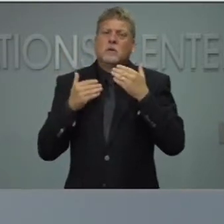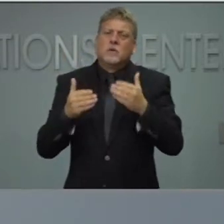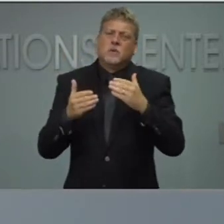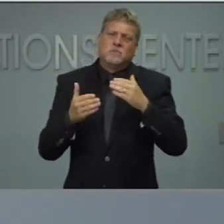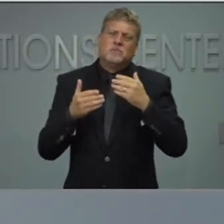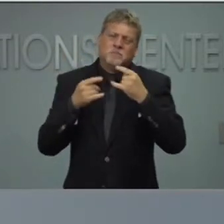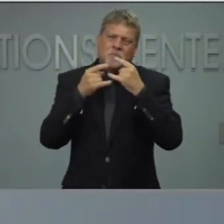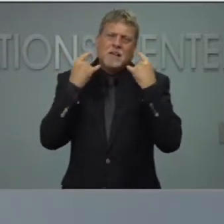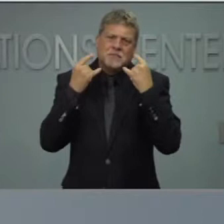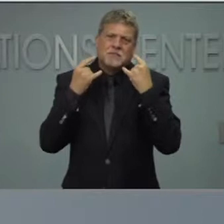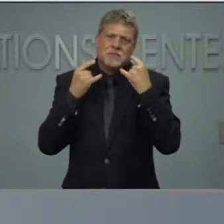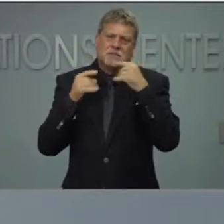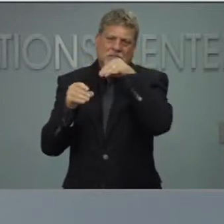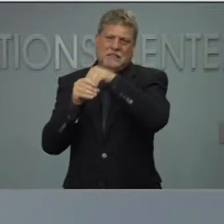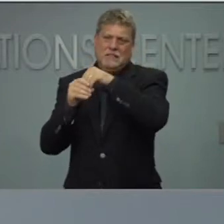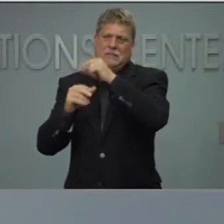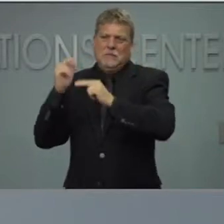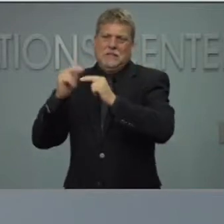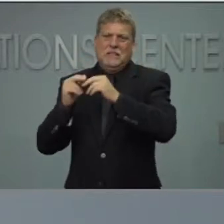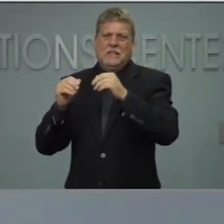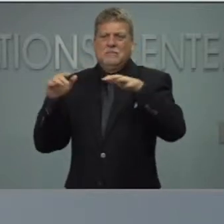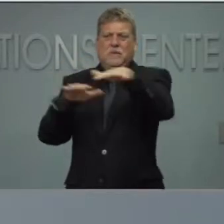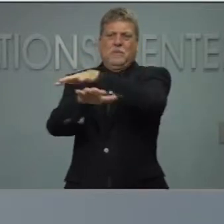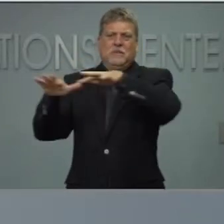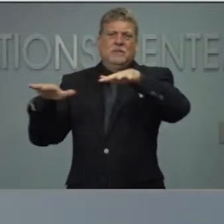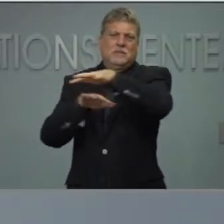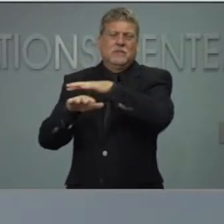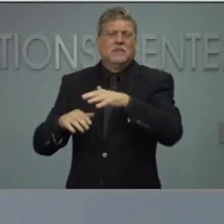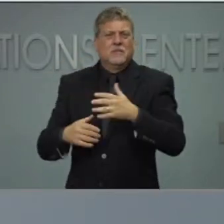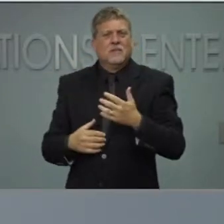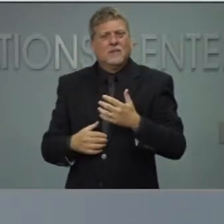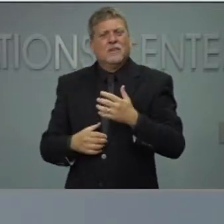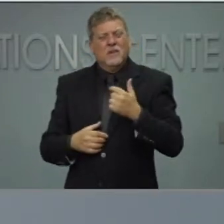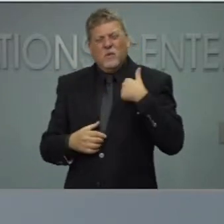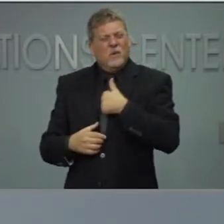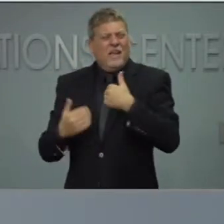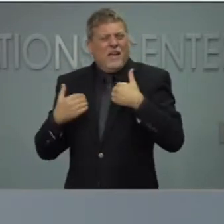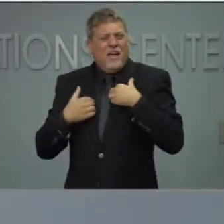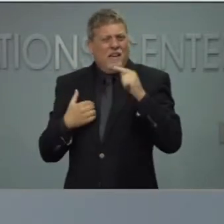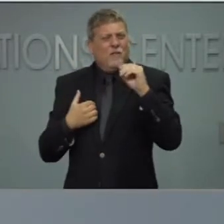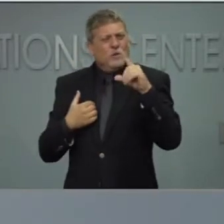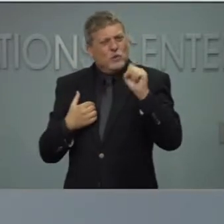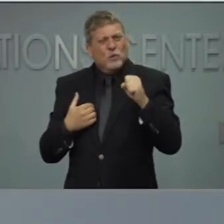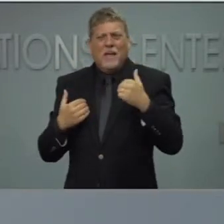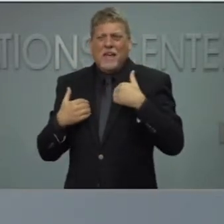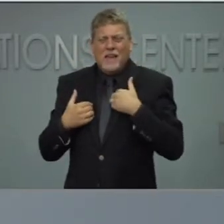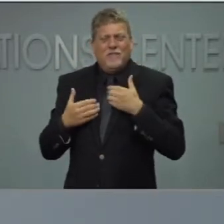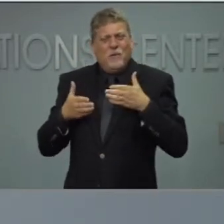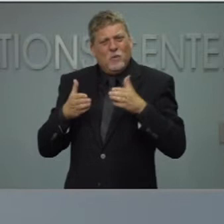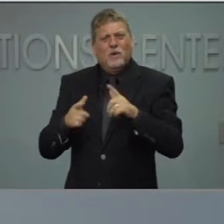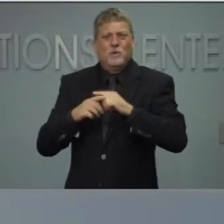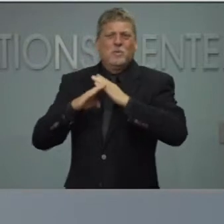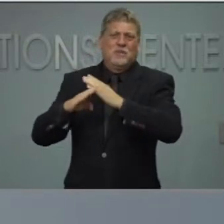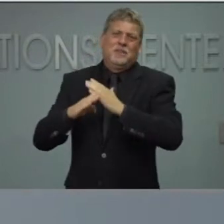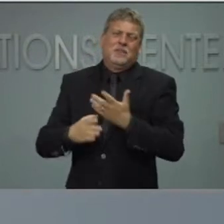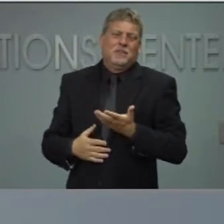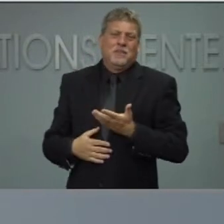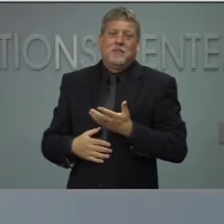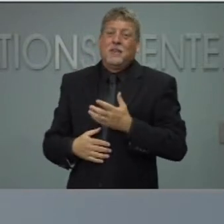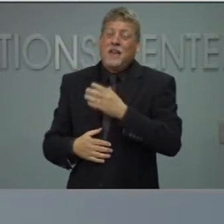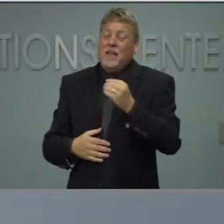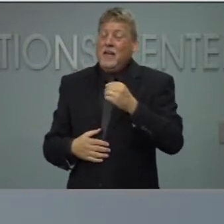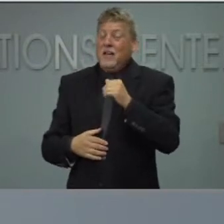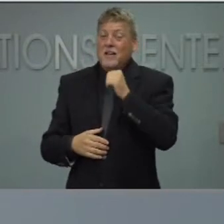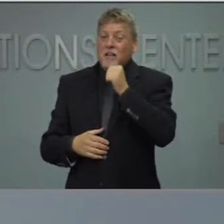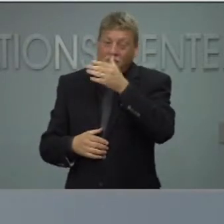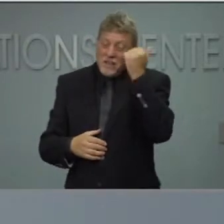indoors in public settings. We know what works. We have the tools. Let's use them. And I don't want to forget the fact that we still have too many people who are